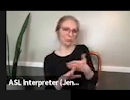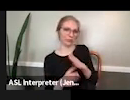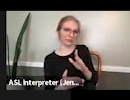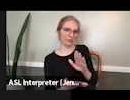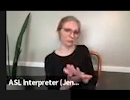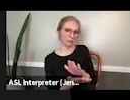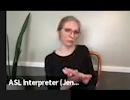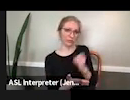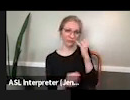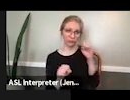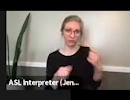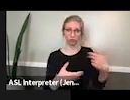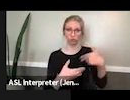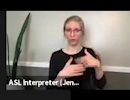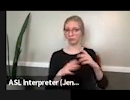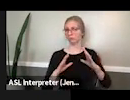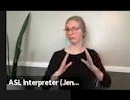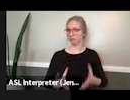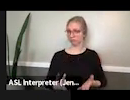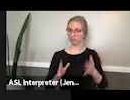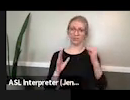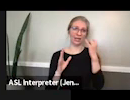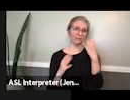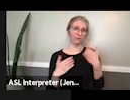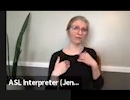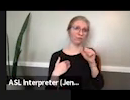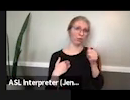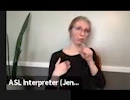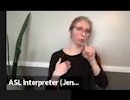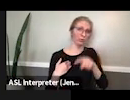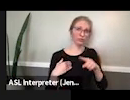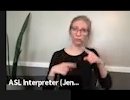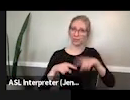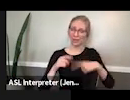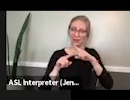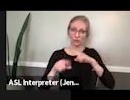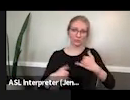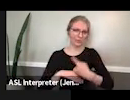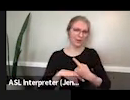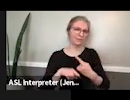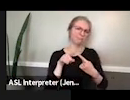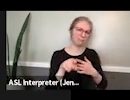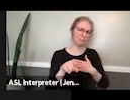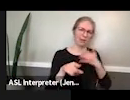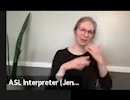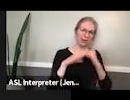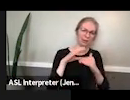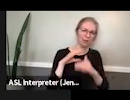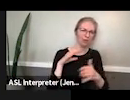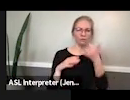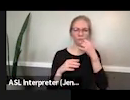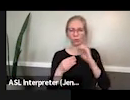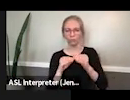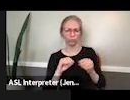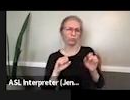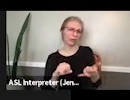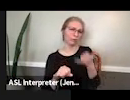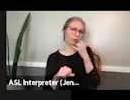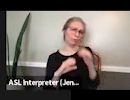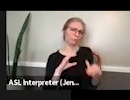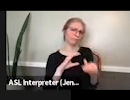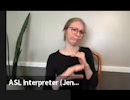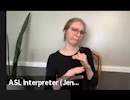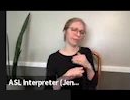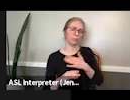us, that's great. If you have other questions we don't get to today, there's my email, there's my phone number, call me up. I'm very willing to talk with